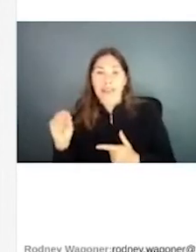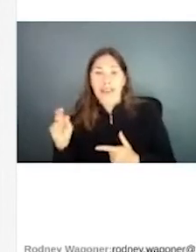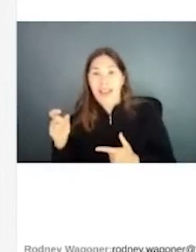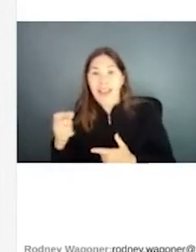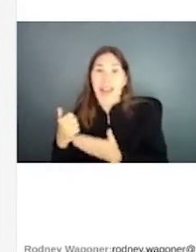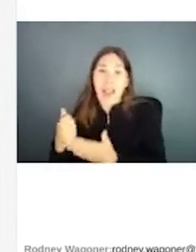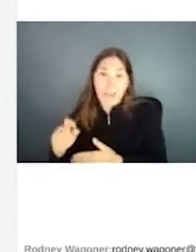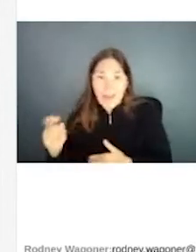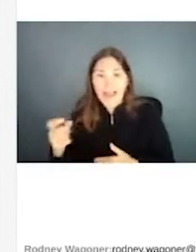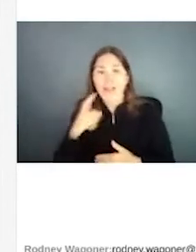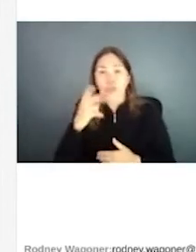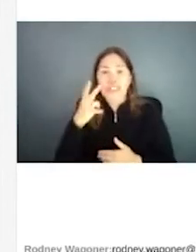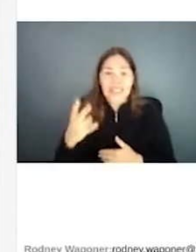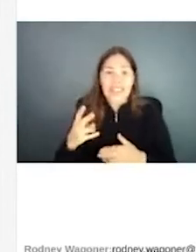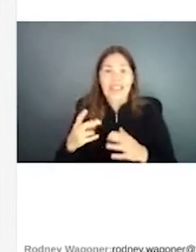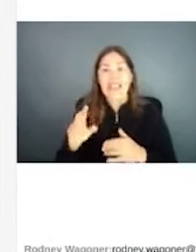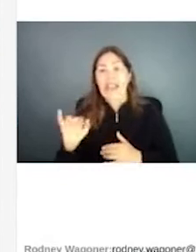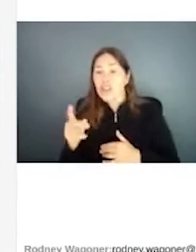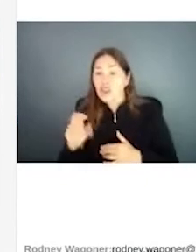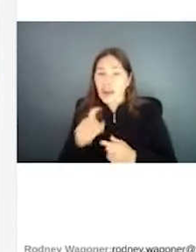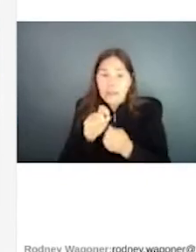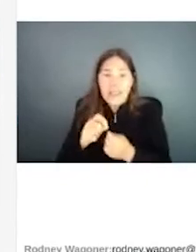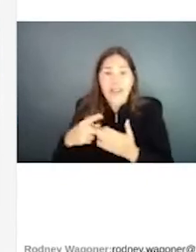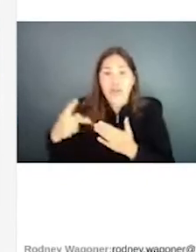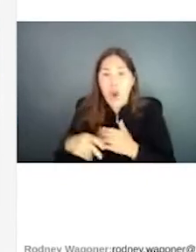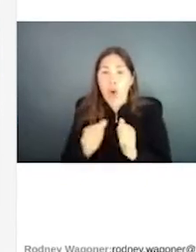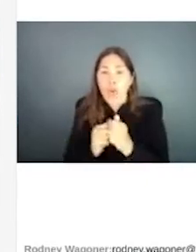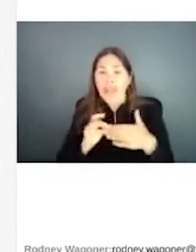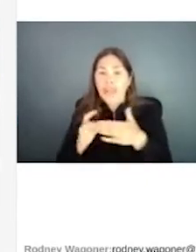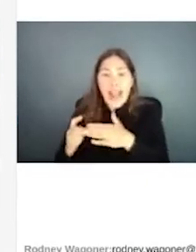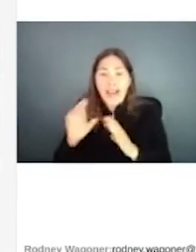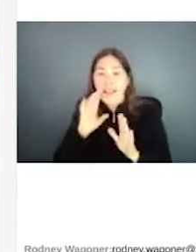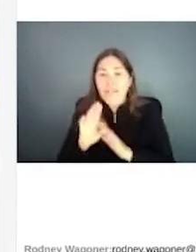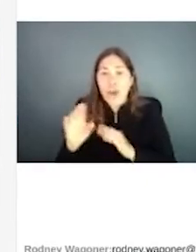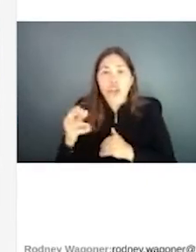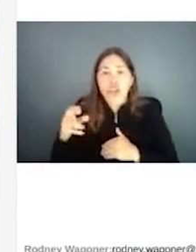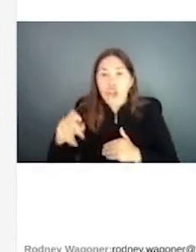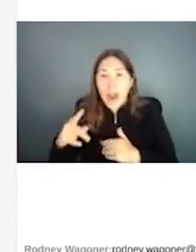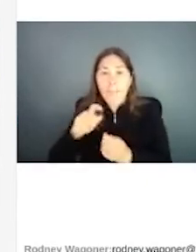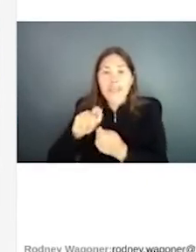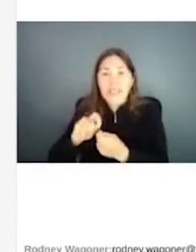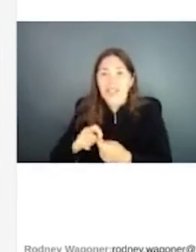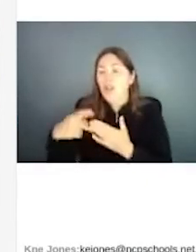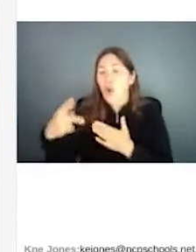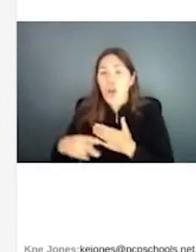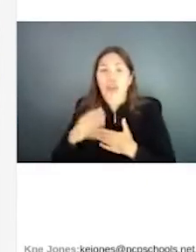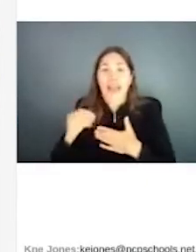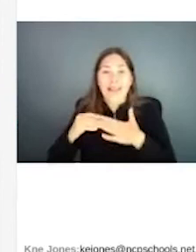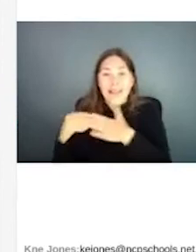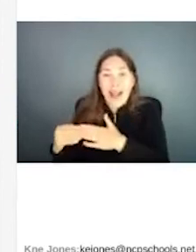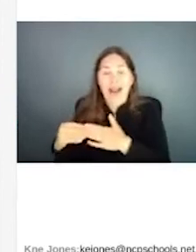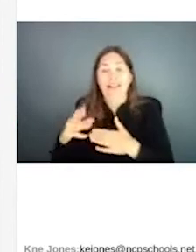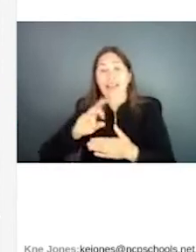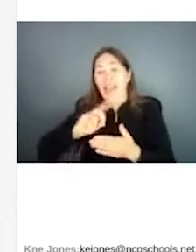down, you'll see Illustrator specific projects with guides, Photoshop specific projects and guides.